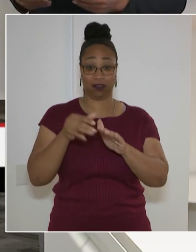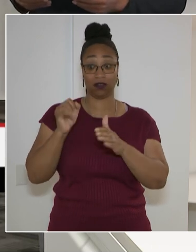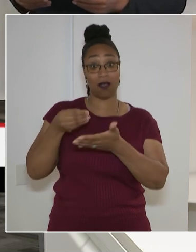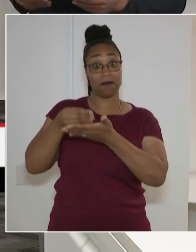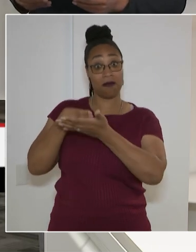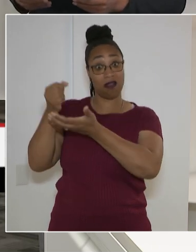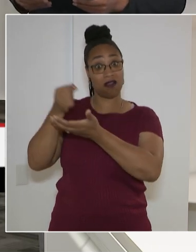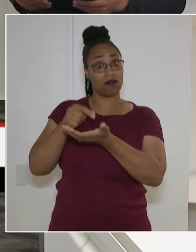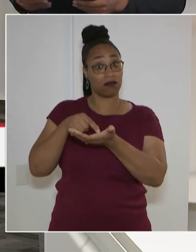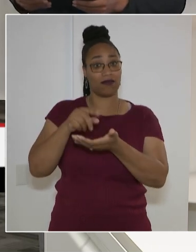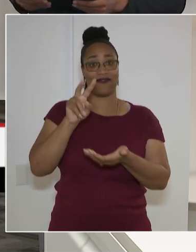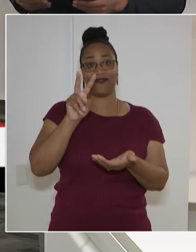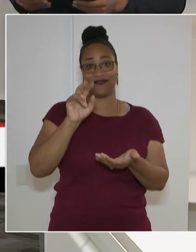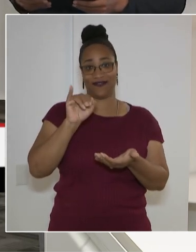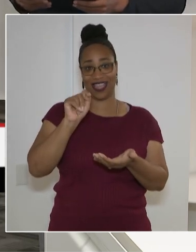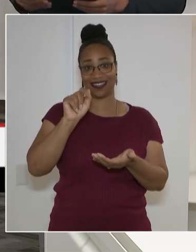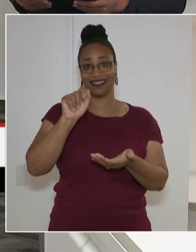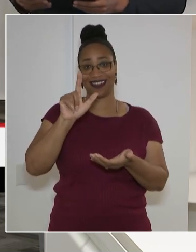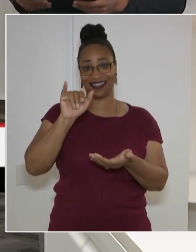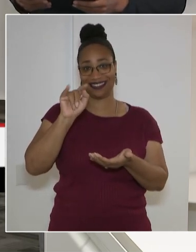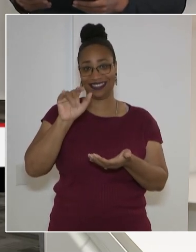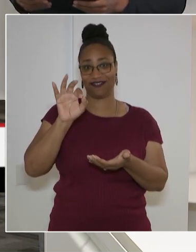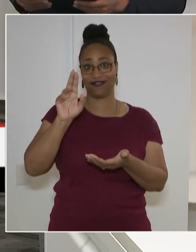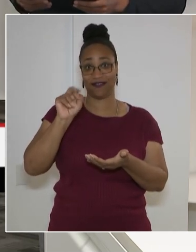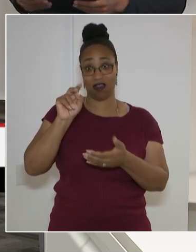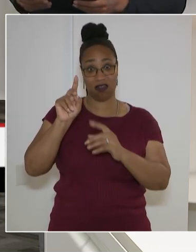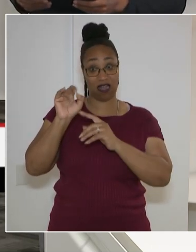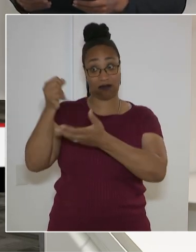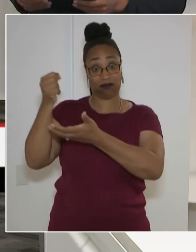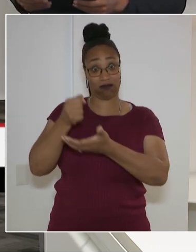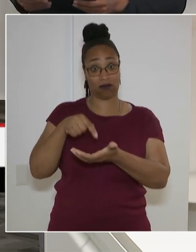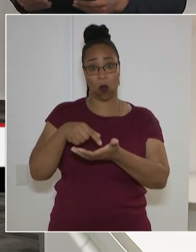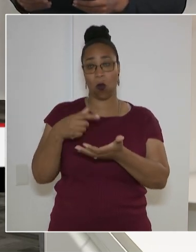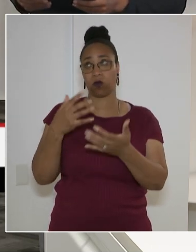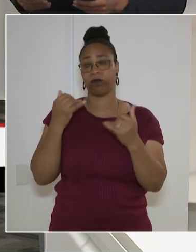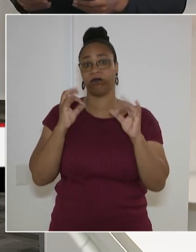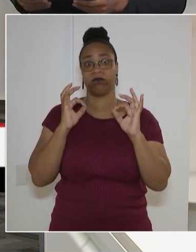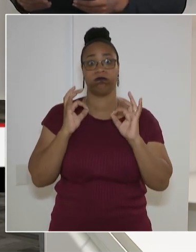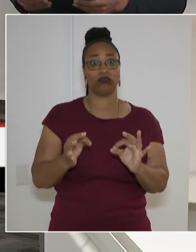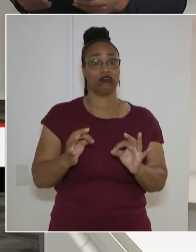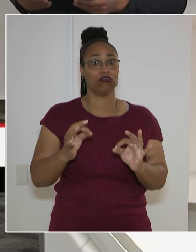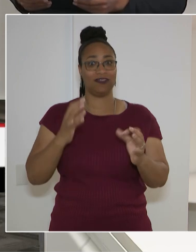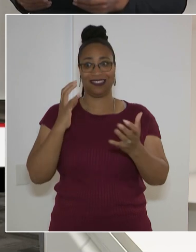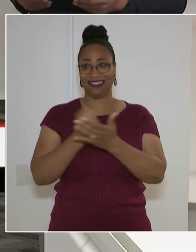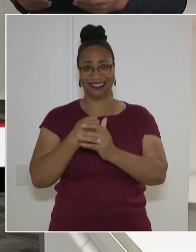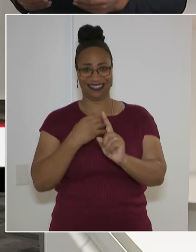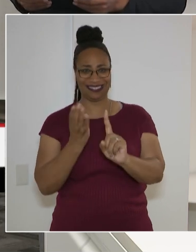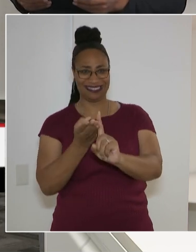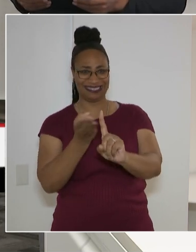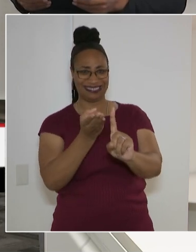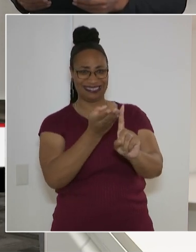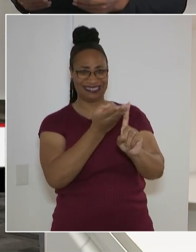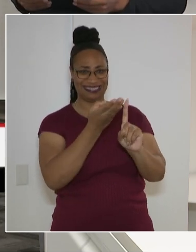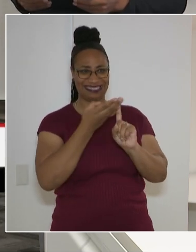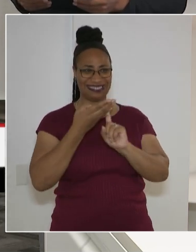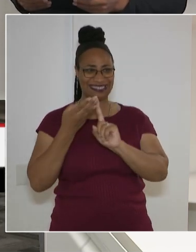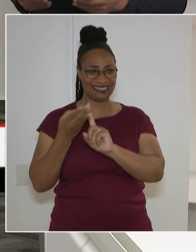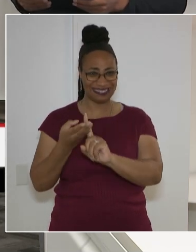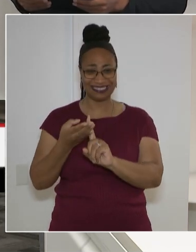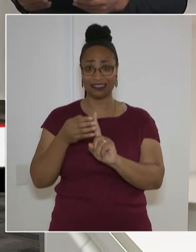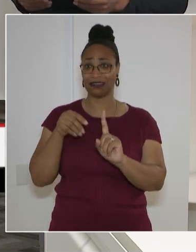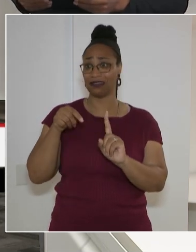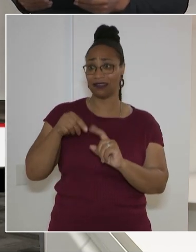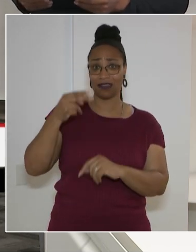very easy for Kellen to bring our headquarters from Atlanta up to DC here, and we're very excited for what the